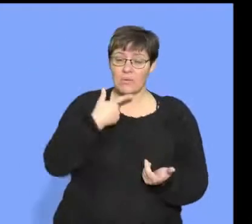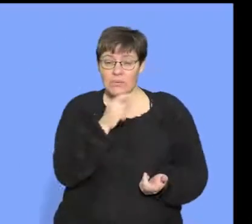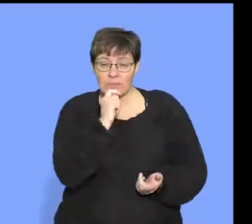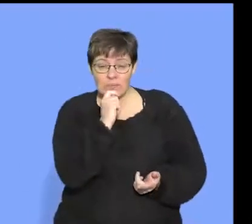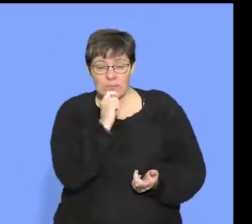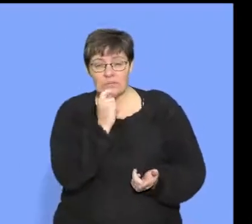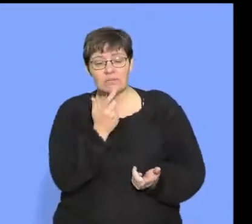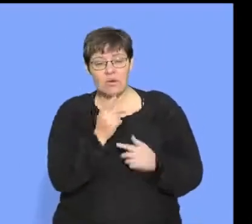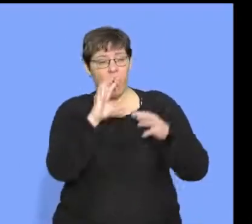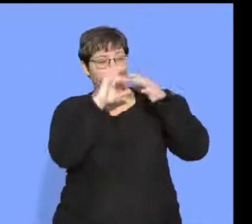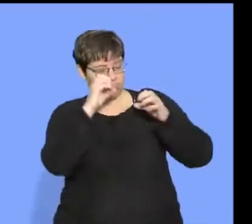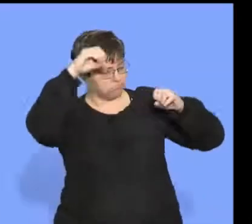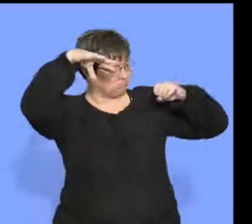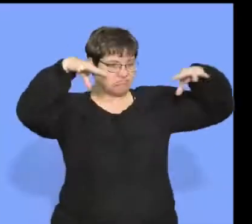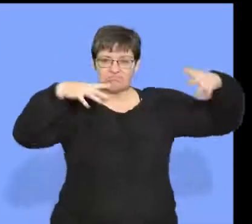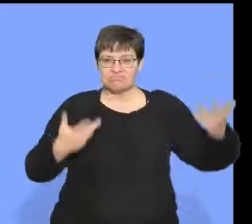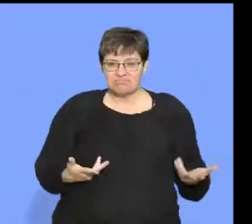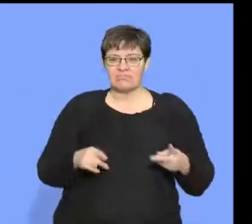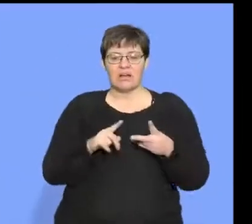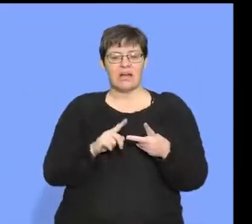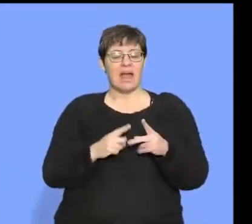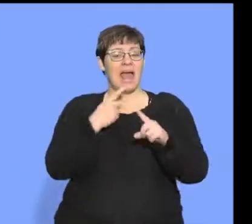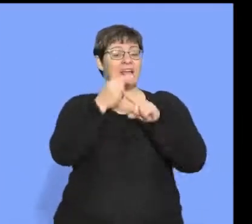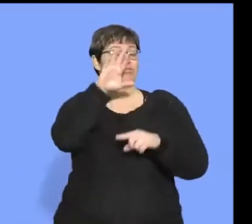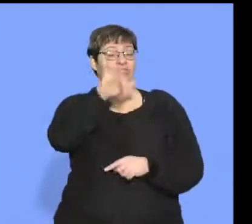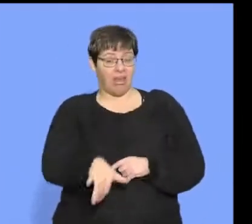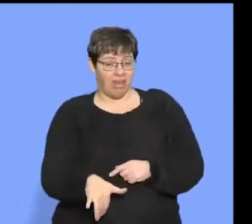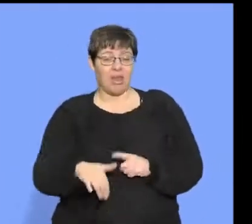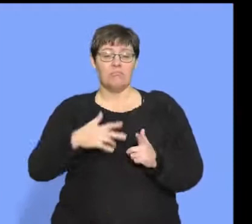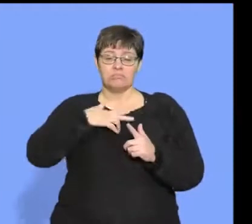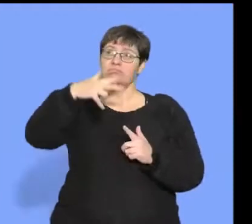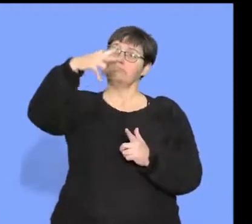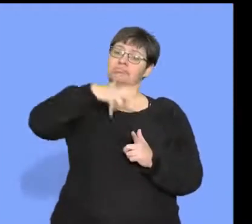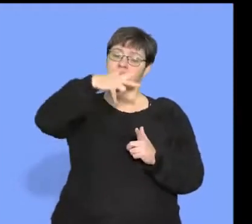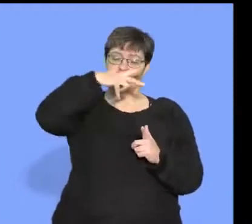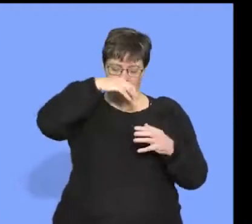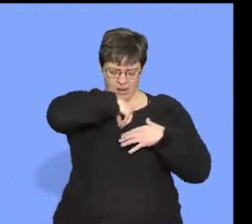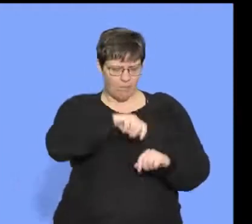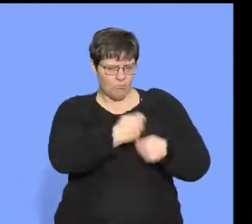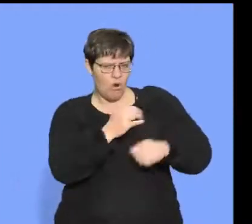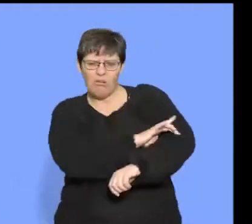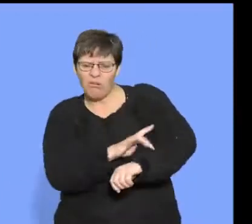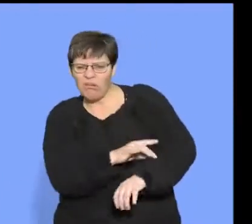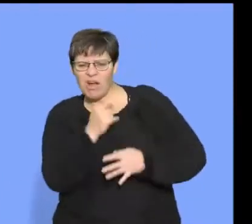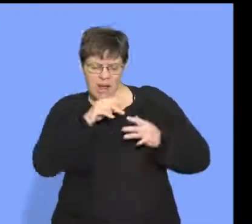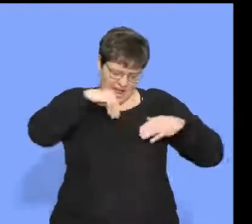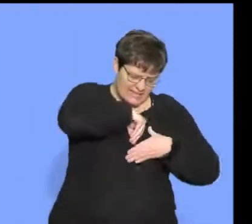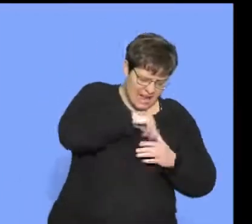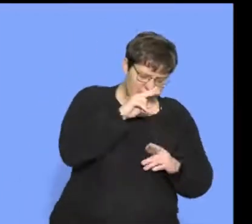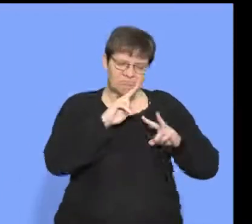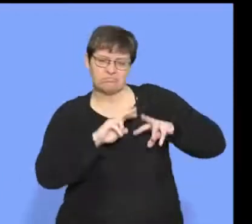that we use to illuminate our homes. It's used by X-ray machines in hospitals to take a look inside